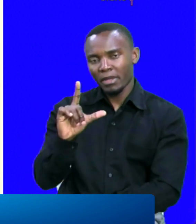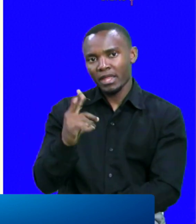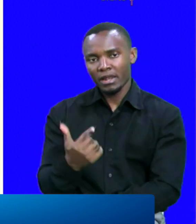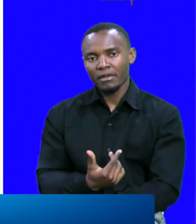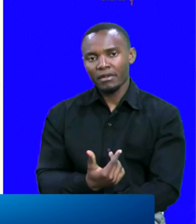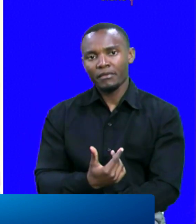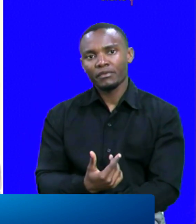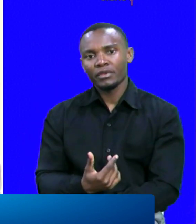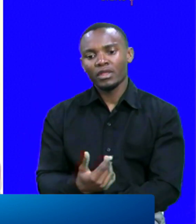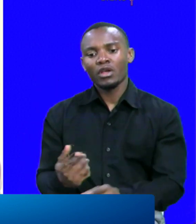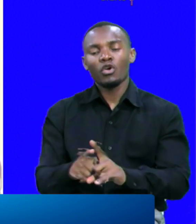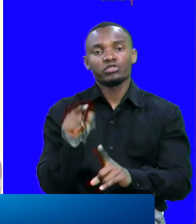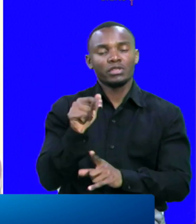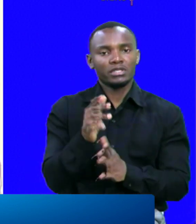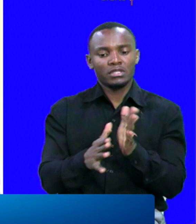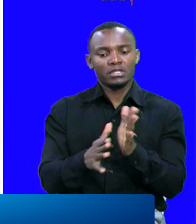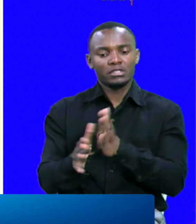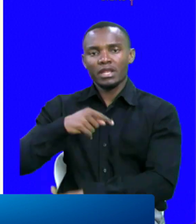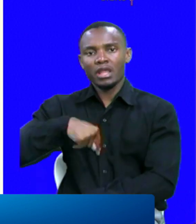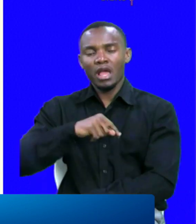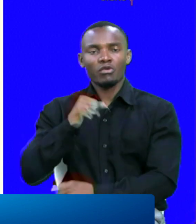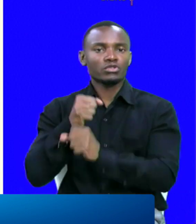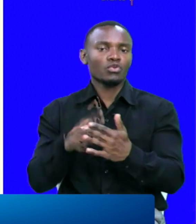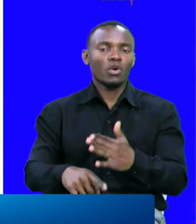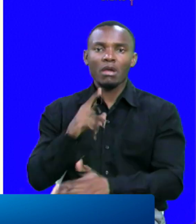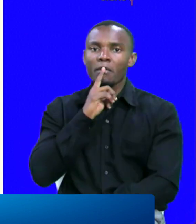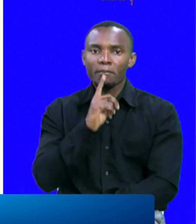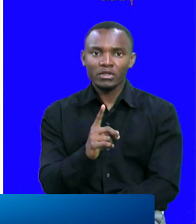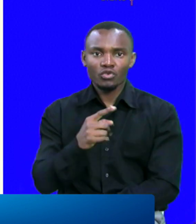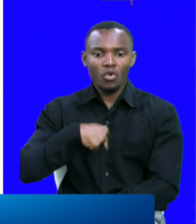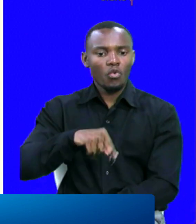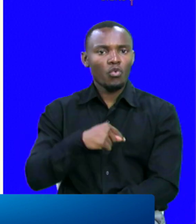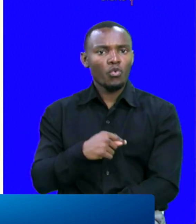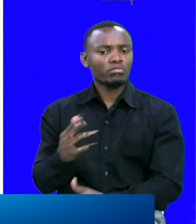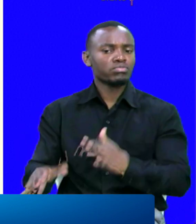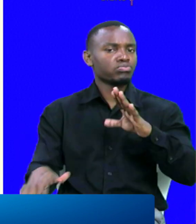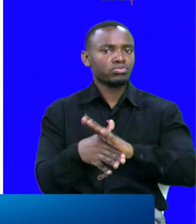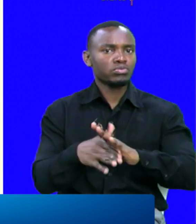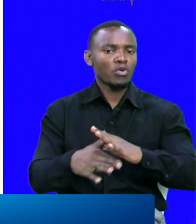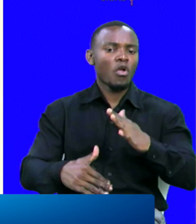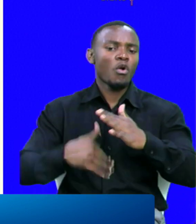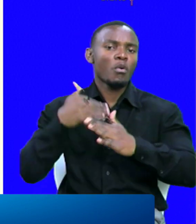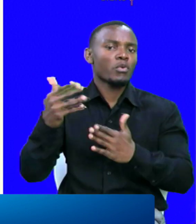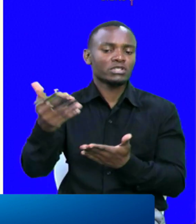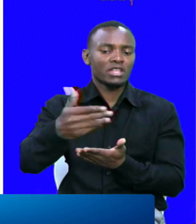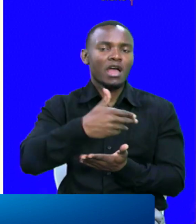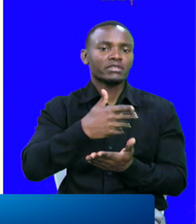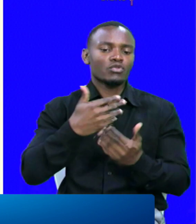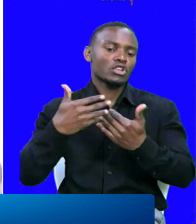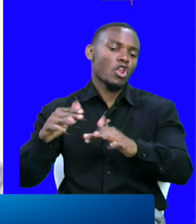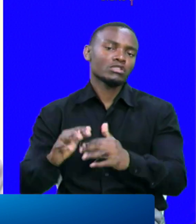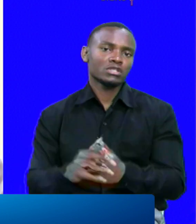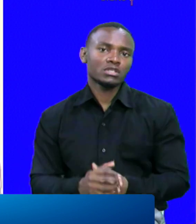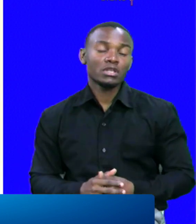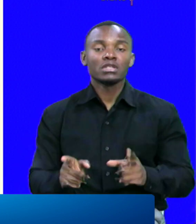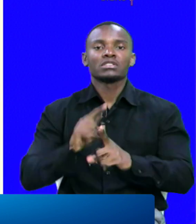subsidies, and yet its impact is nothing short of tremendous. This year,